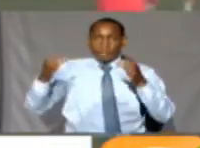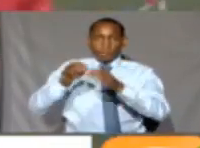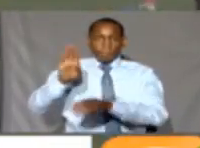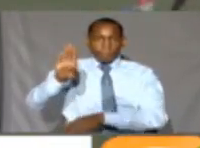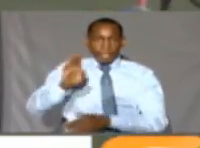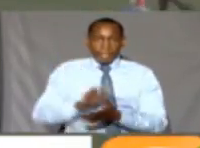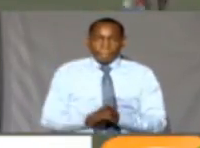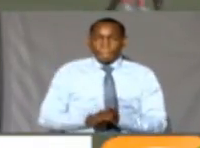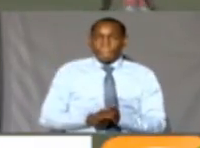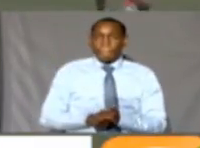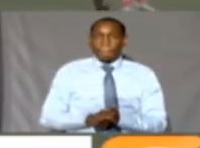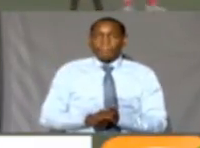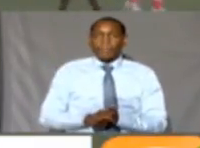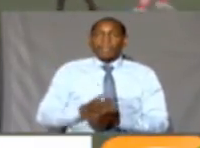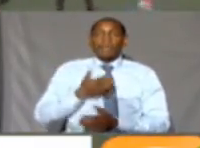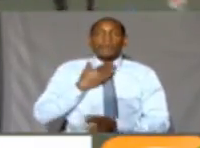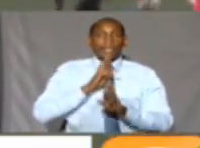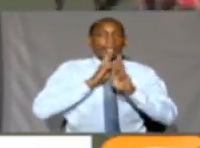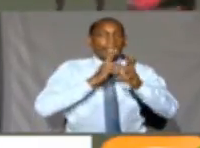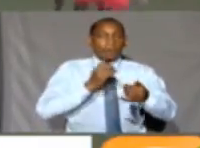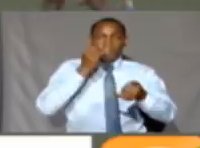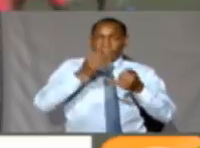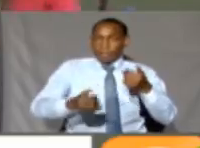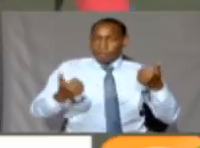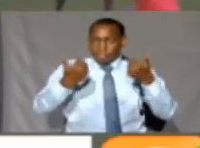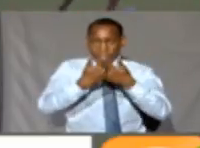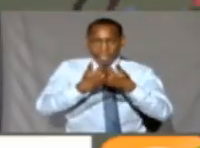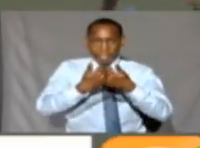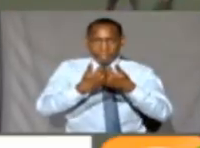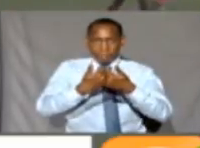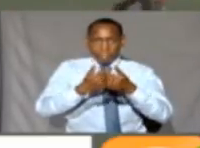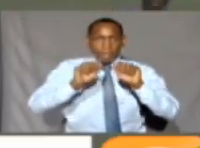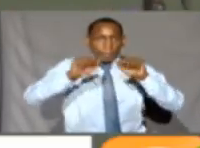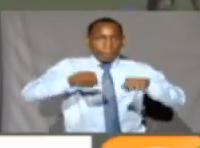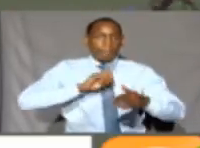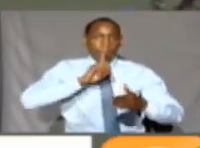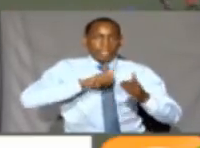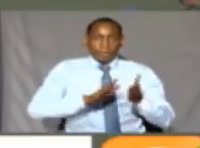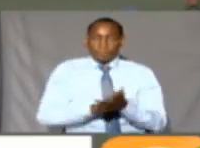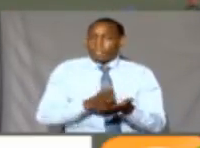To get a positive result in the last game, and I can say that